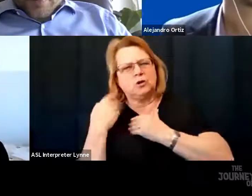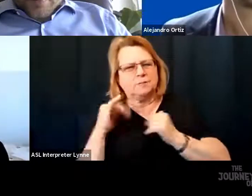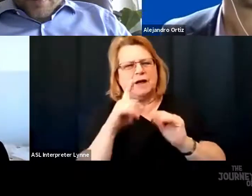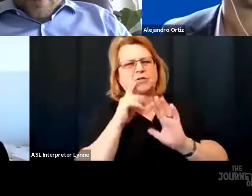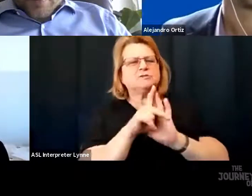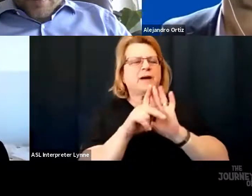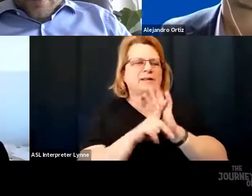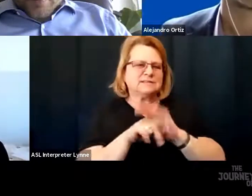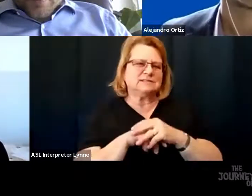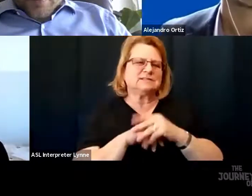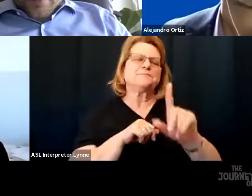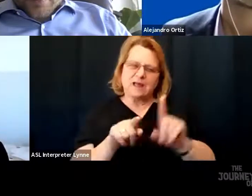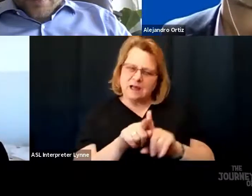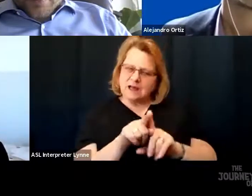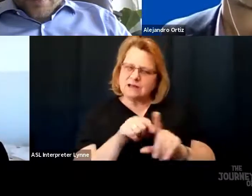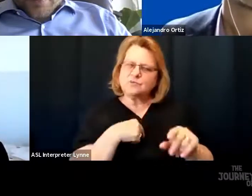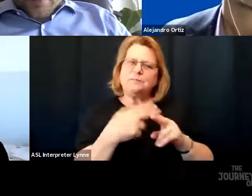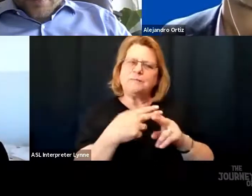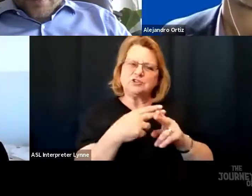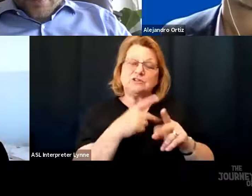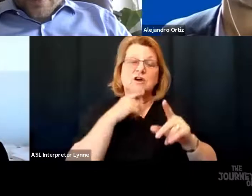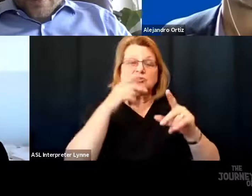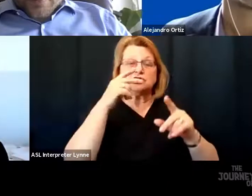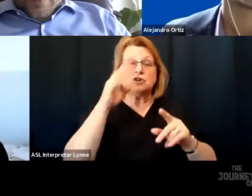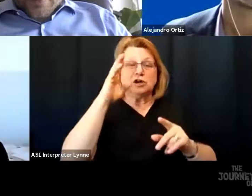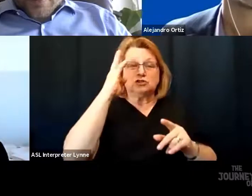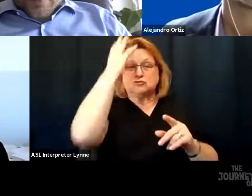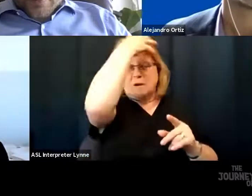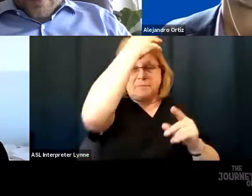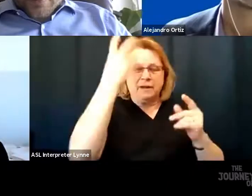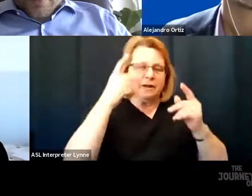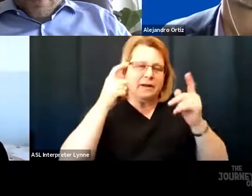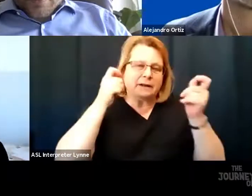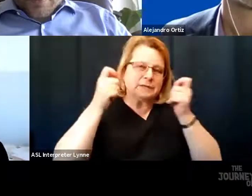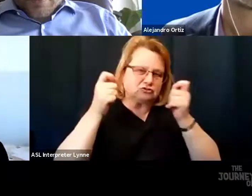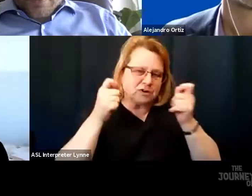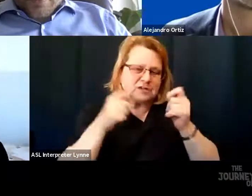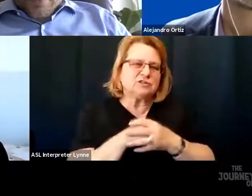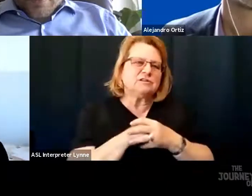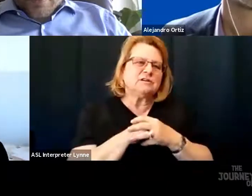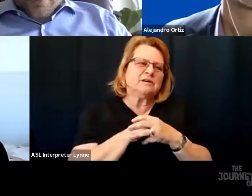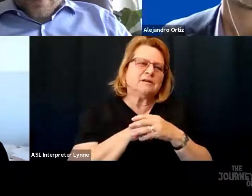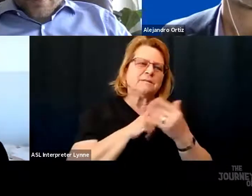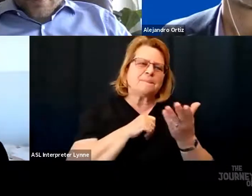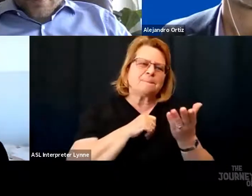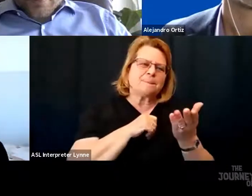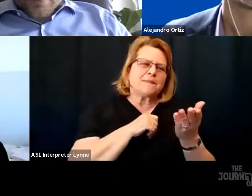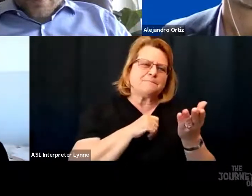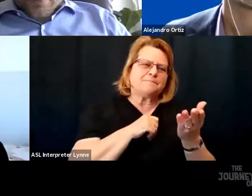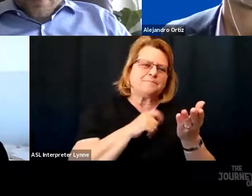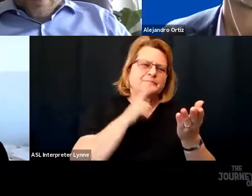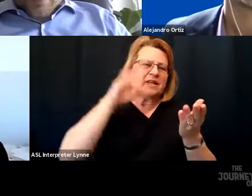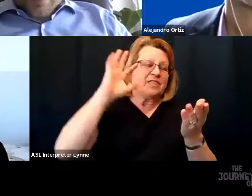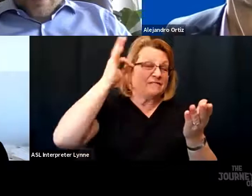so, as I mentioned, you know, under the Trump administration, to give a very kind of quick capstone of this, you know, we saw the federal